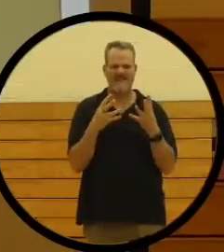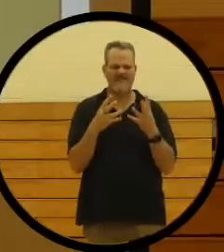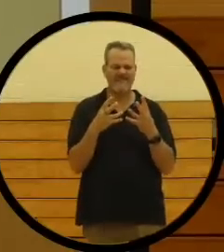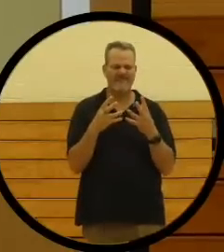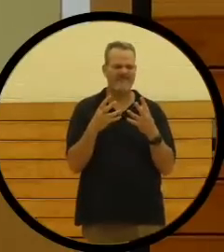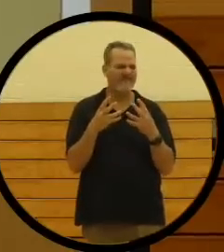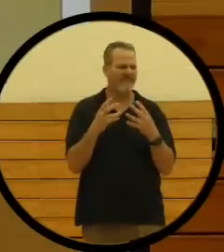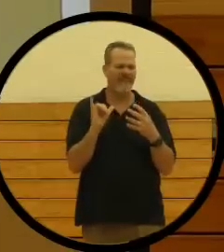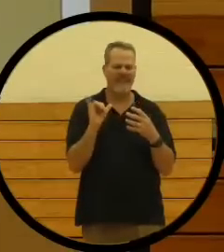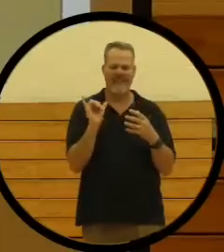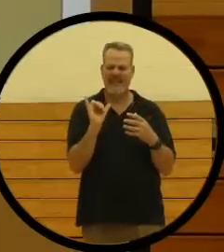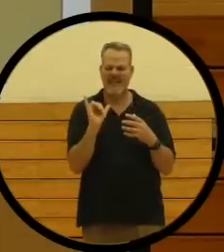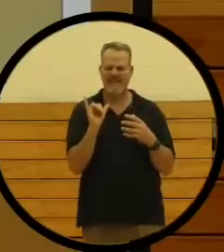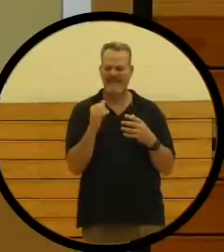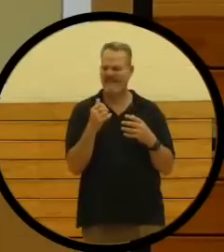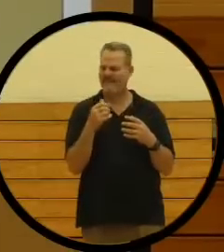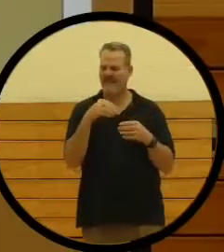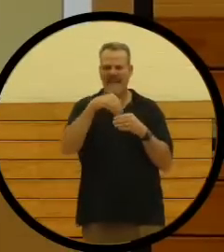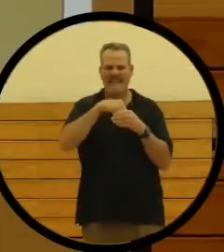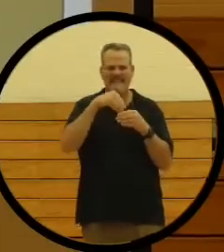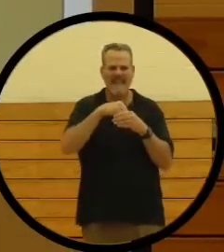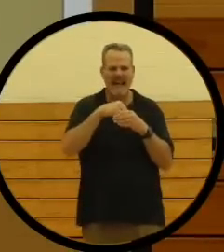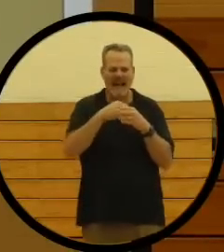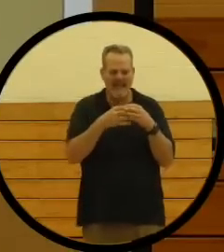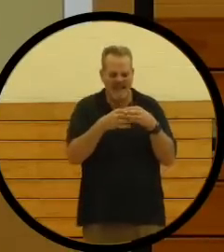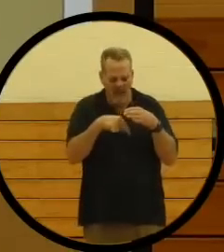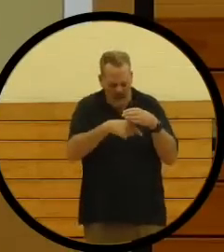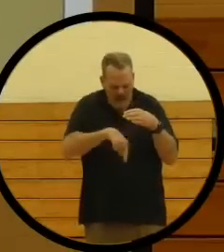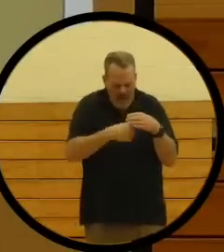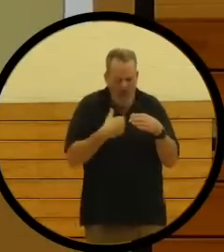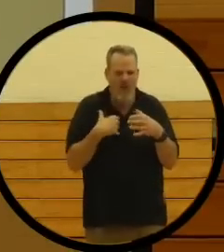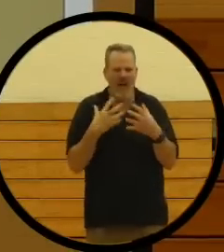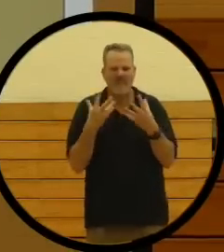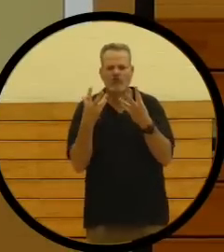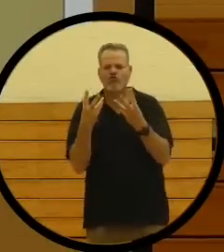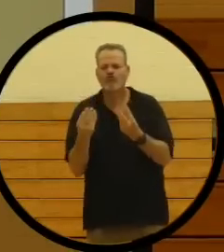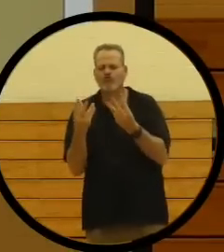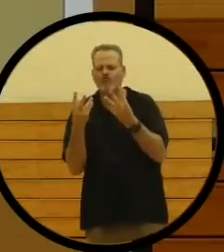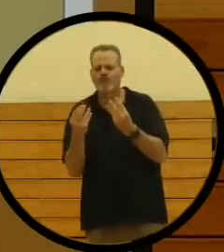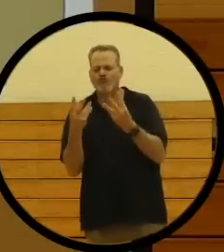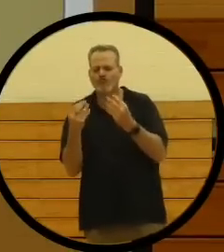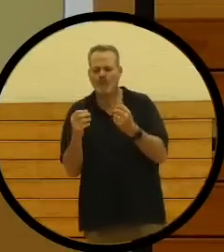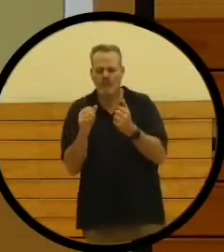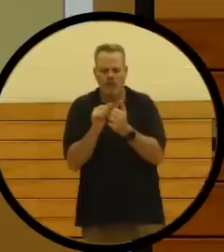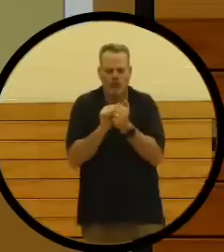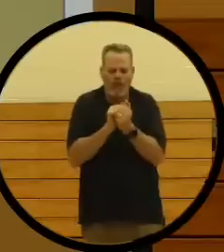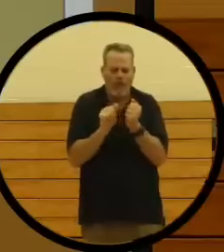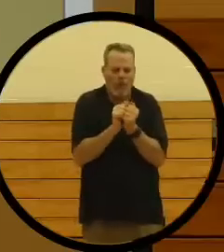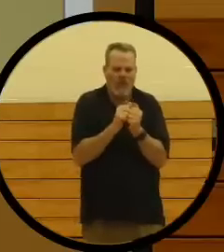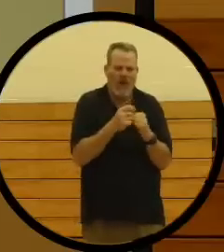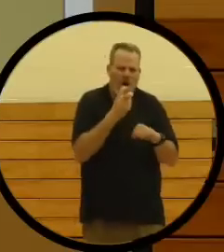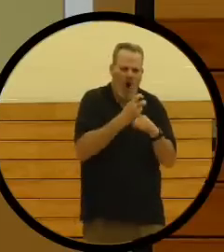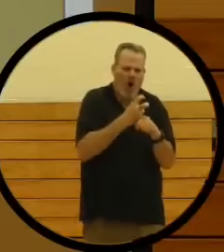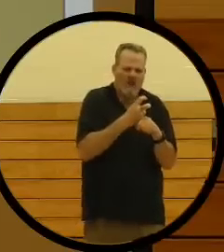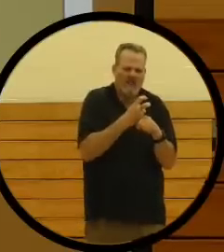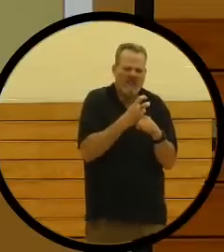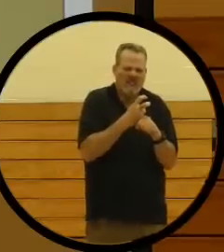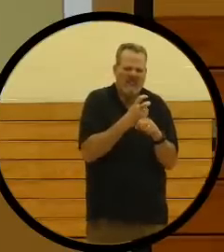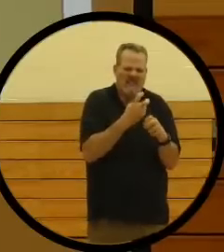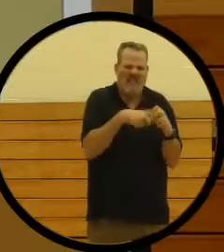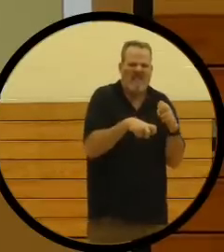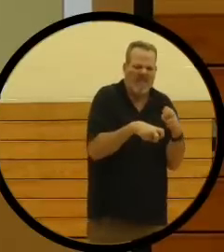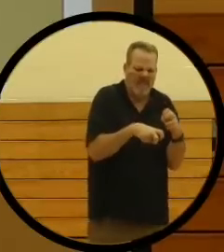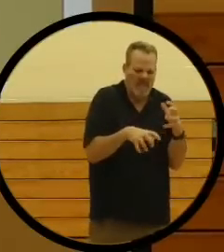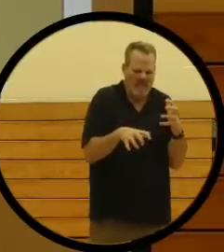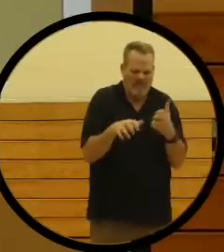silly putty-like part of the interior of the earth rubbing against the harder, kind of crusty shell of the earth in there. So there's something